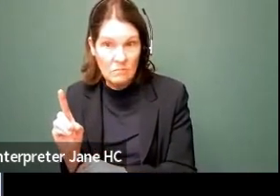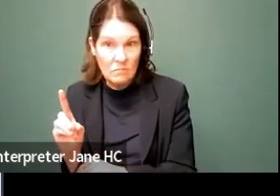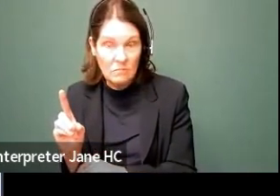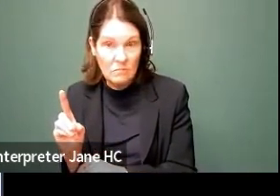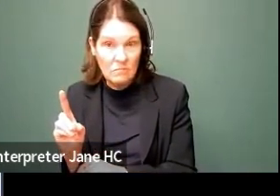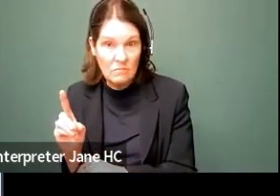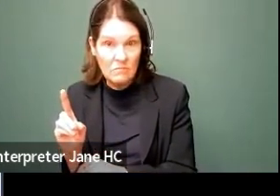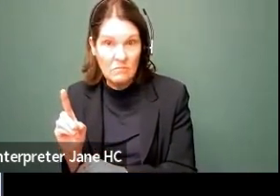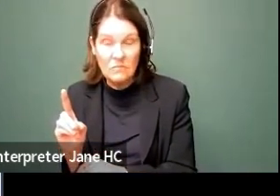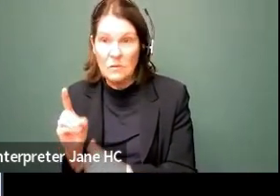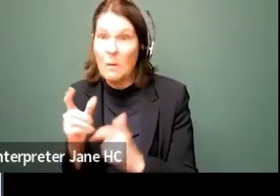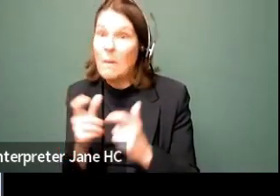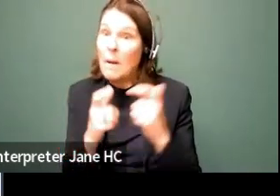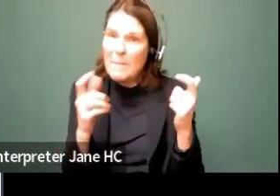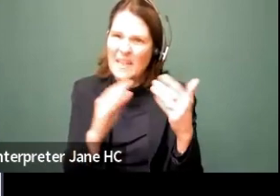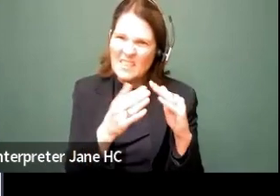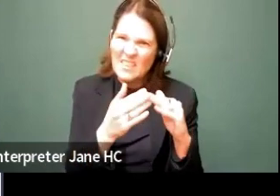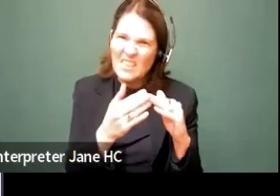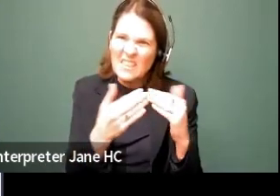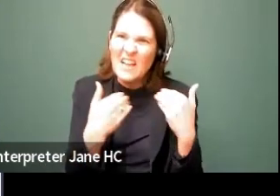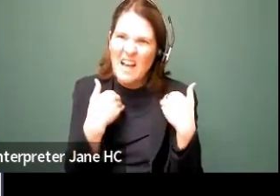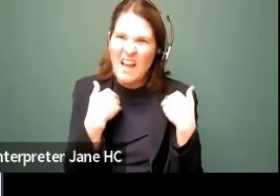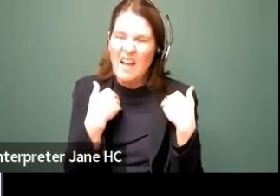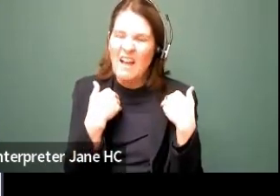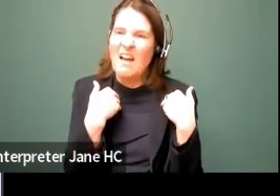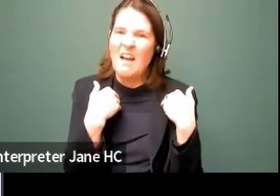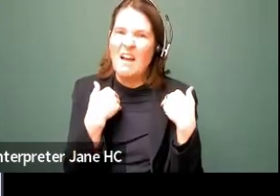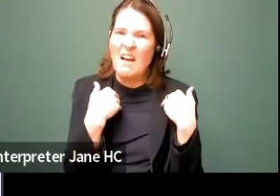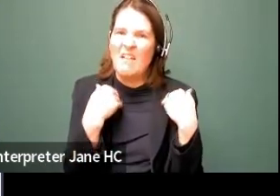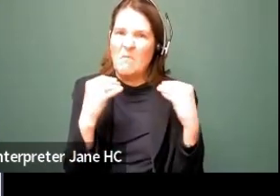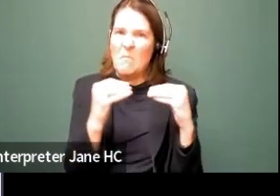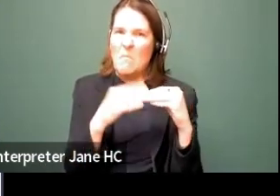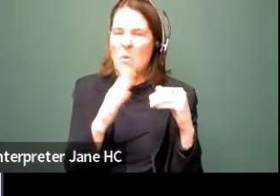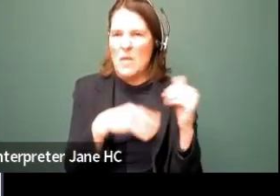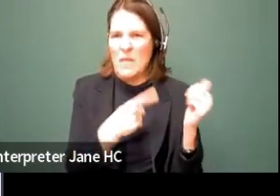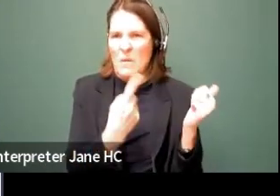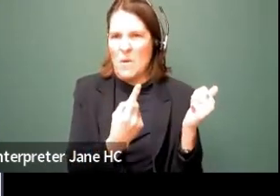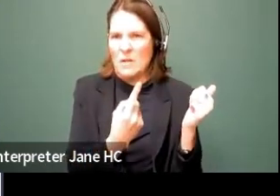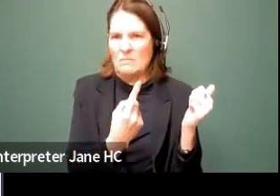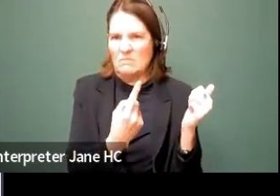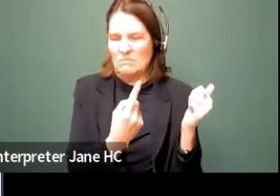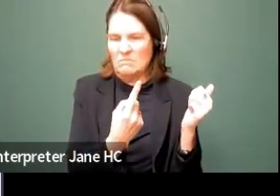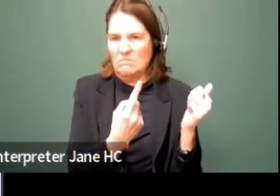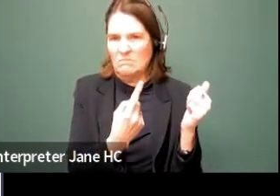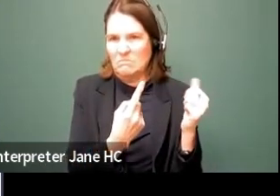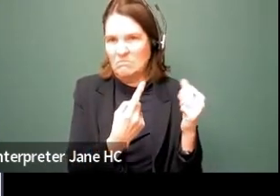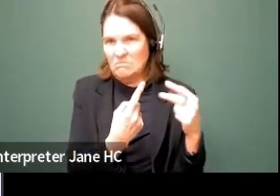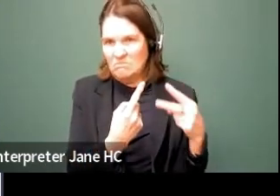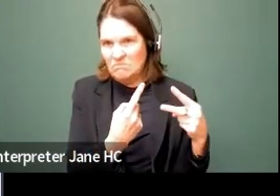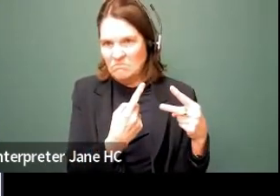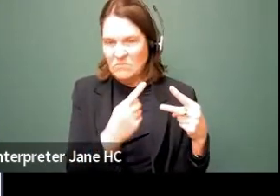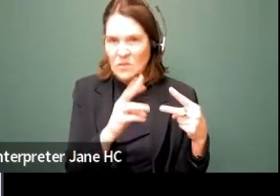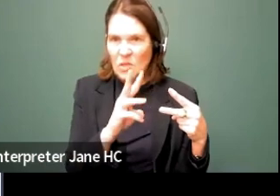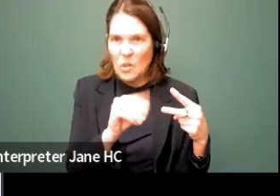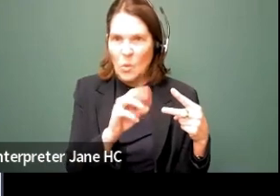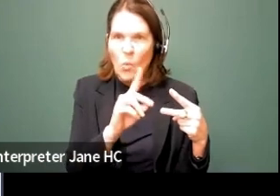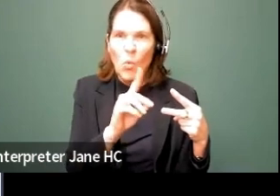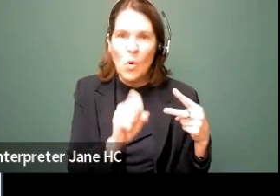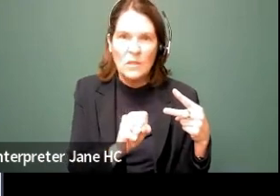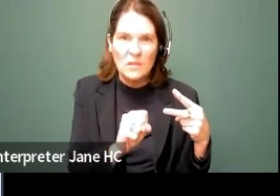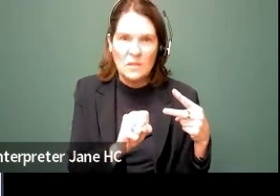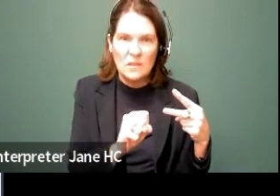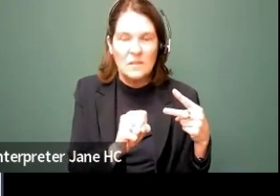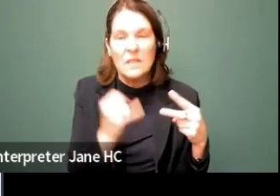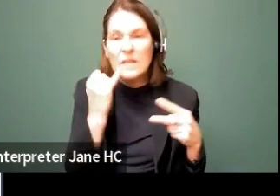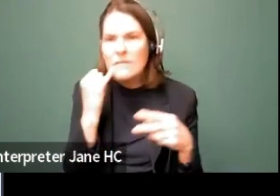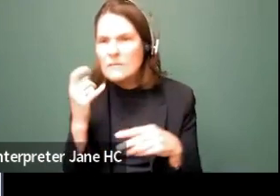larger cities and towns in our state are broken up into wards. If you